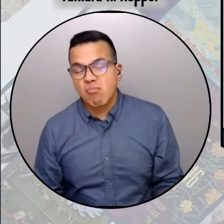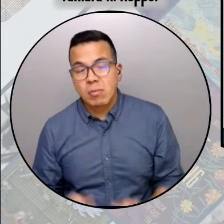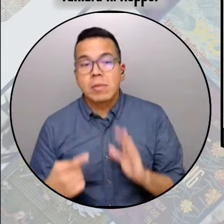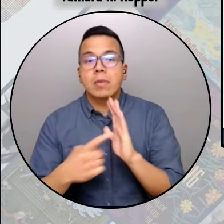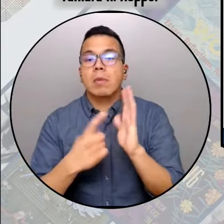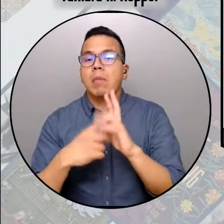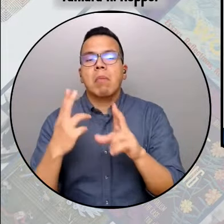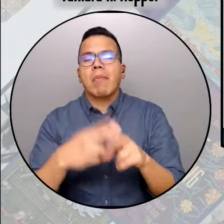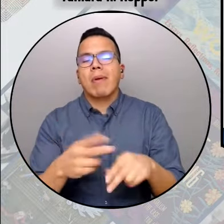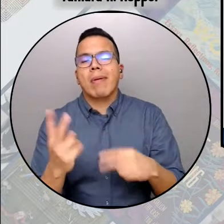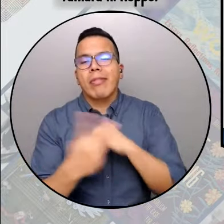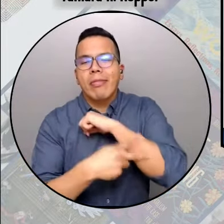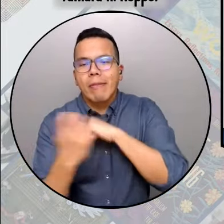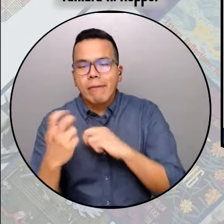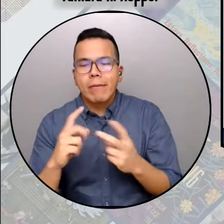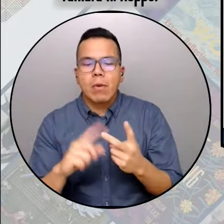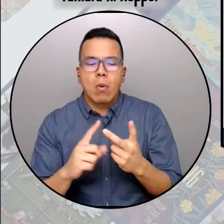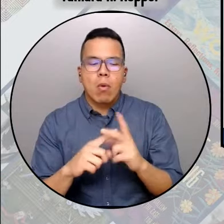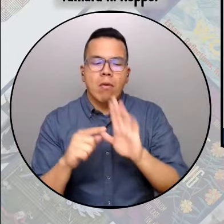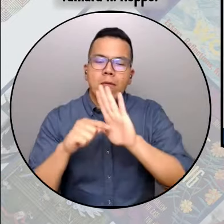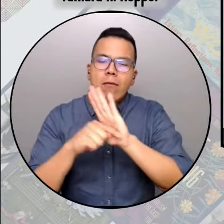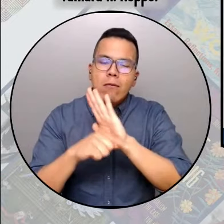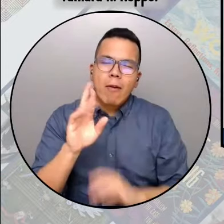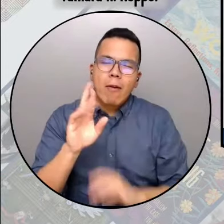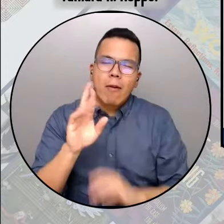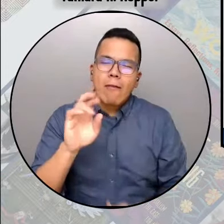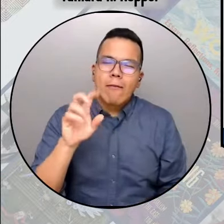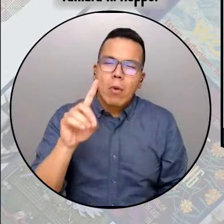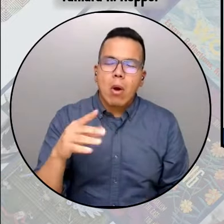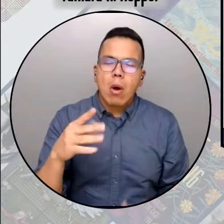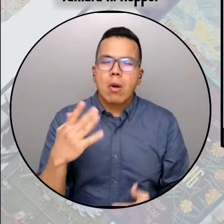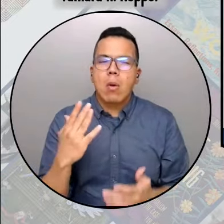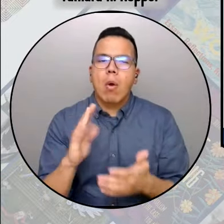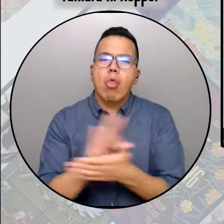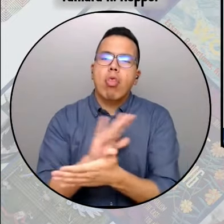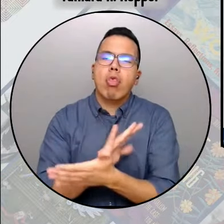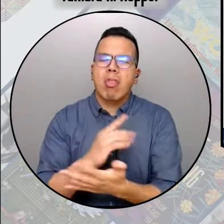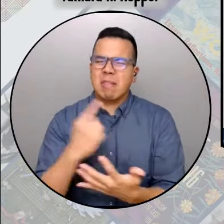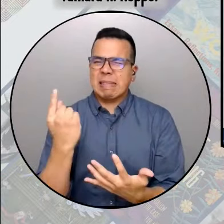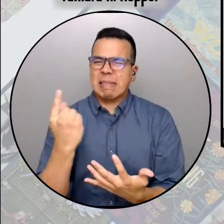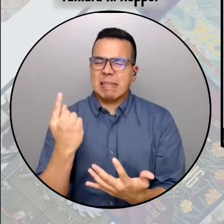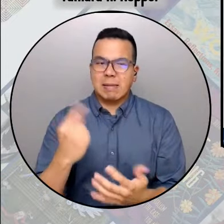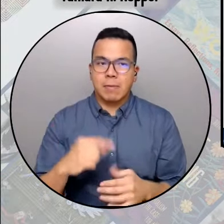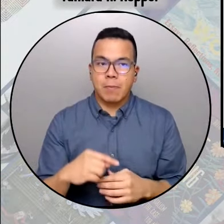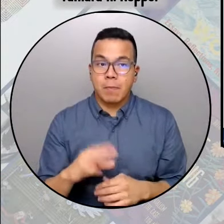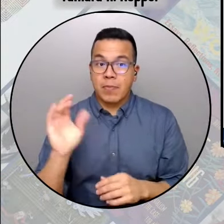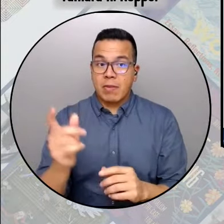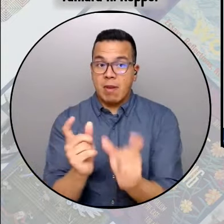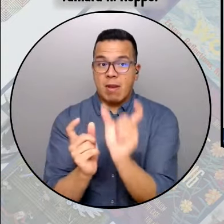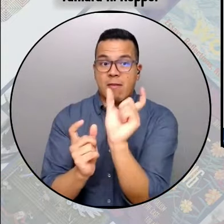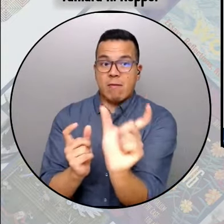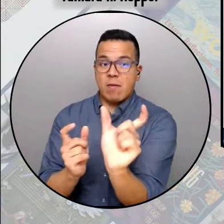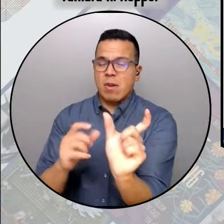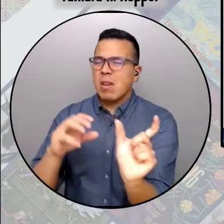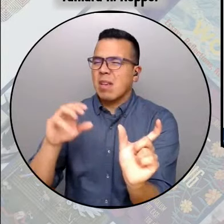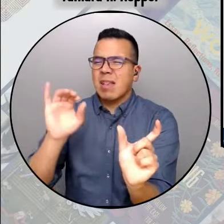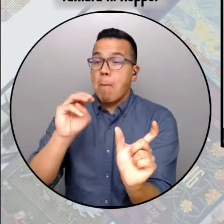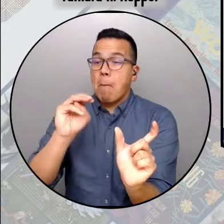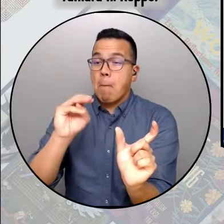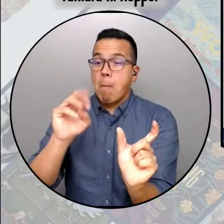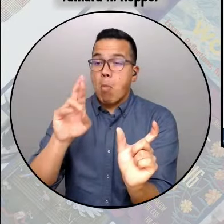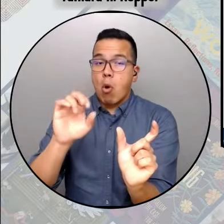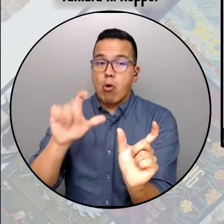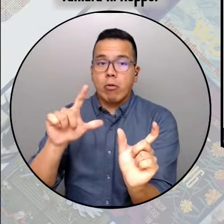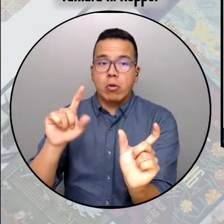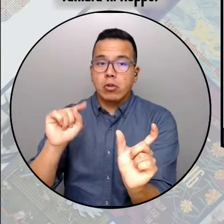fraud, right? Or this idea of kind of deception of some type. This is a phrase that you see in kind of old immigration policy. Right.